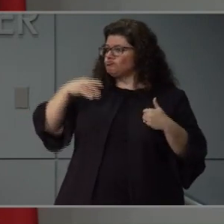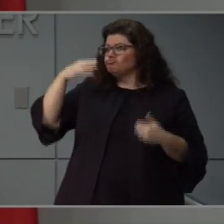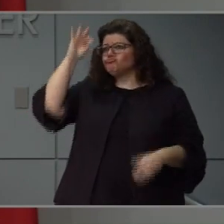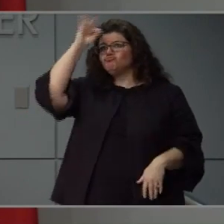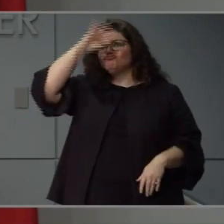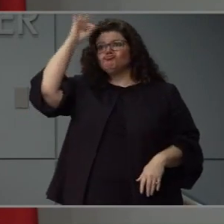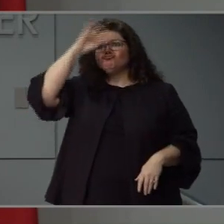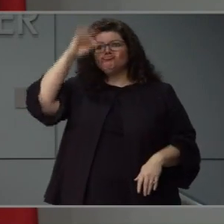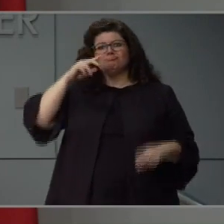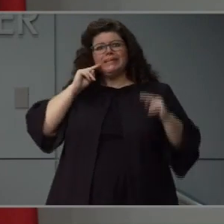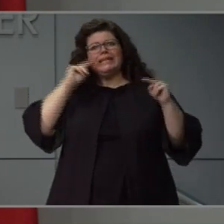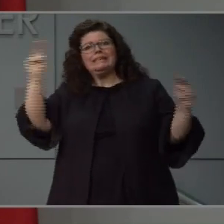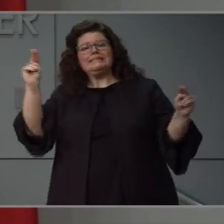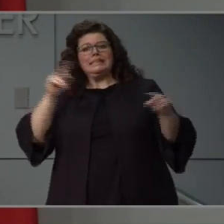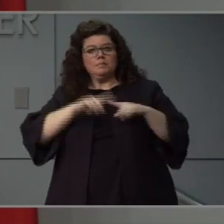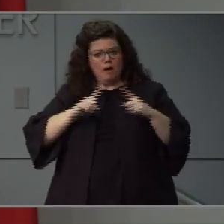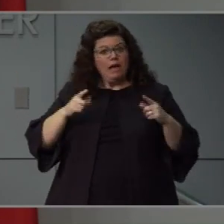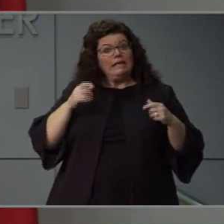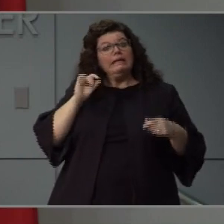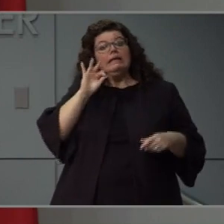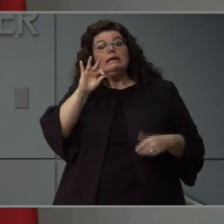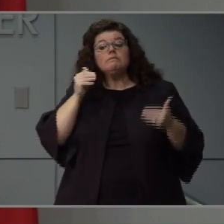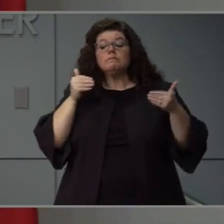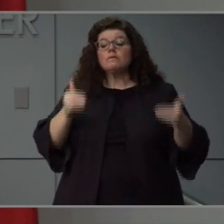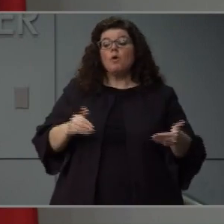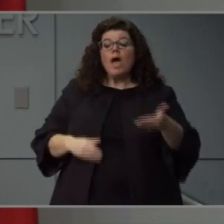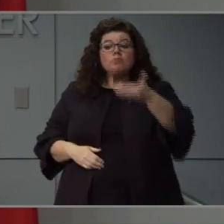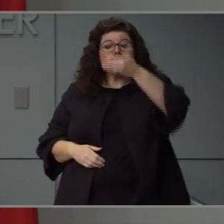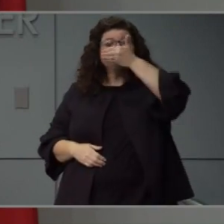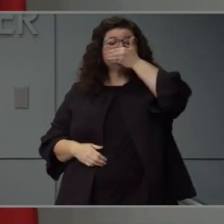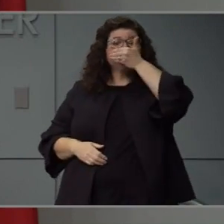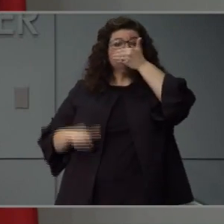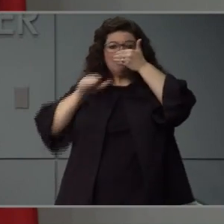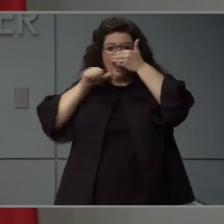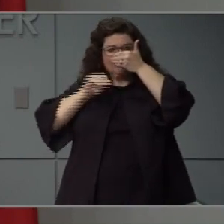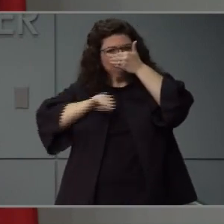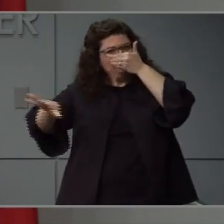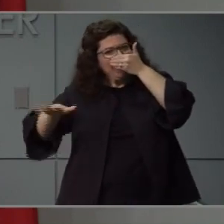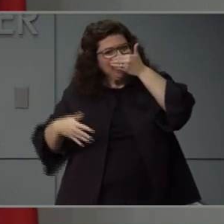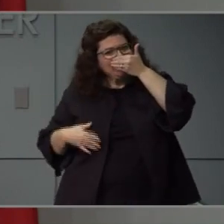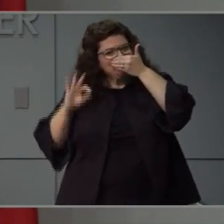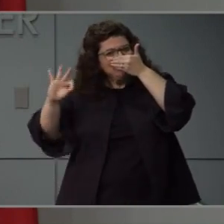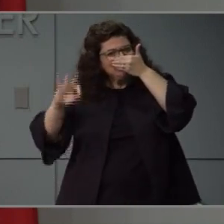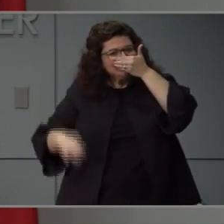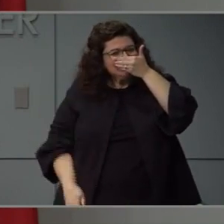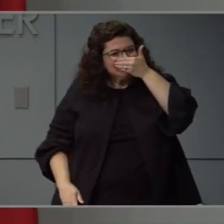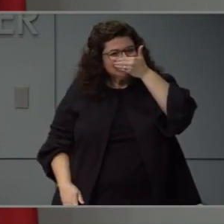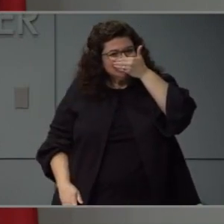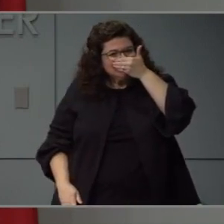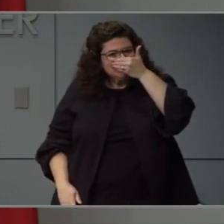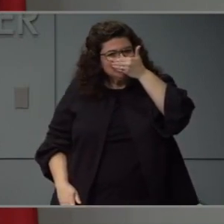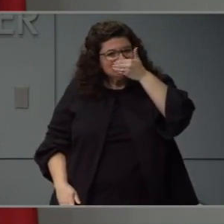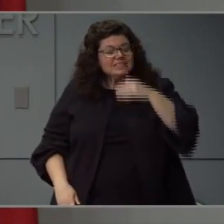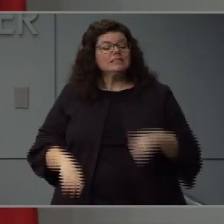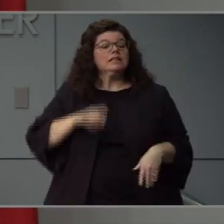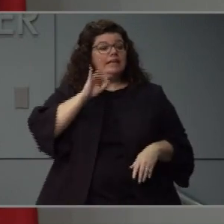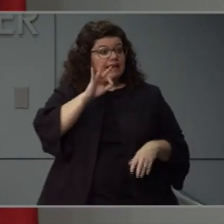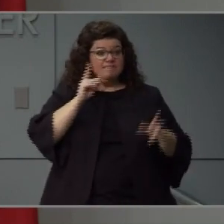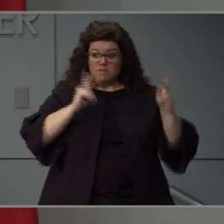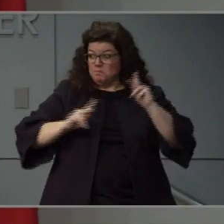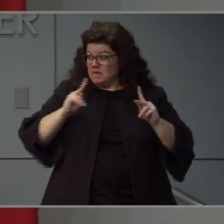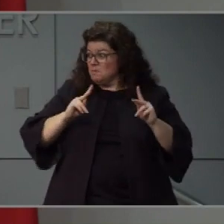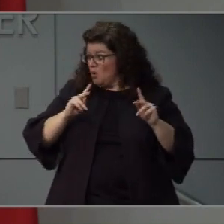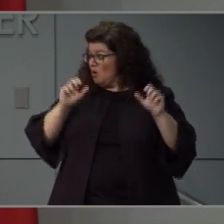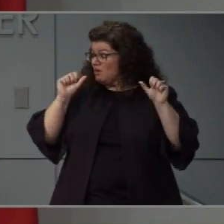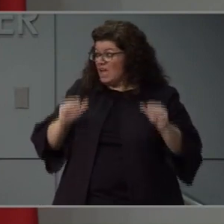I'm hopeful that as many folks who go back to the General Assembly next week are wearing face coverings. When everyone can do that